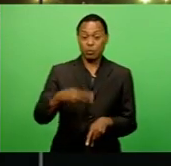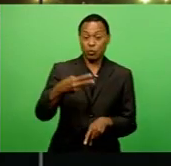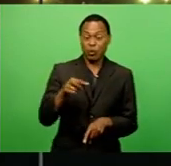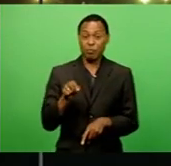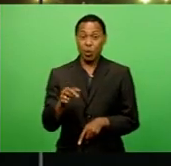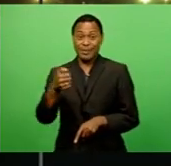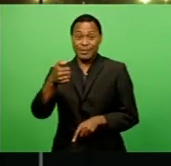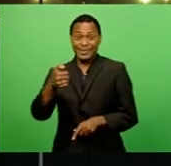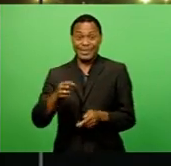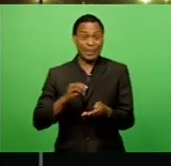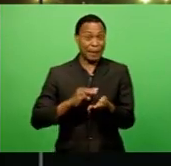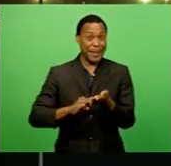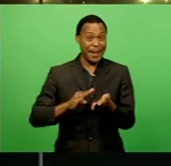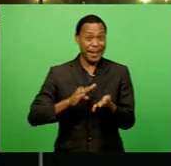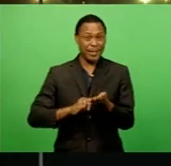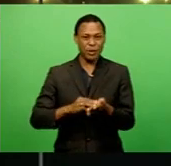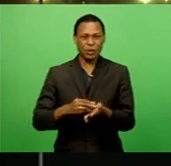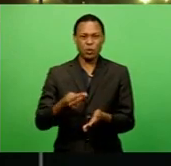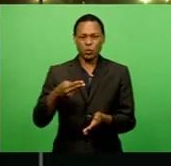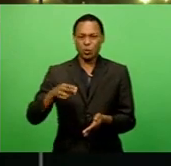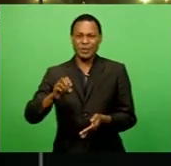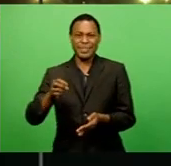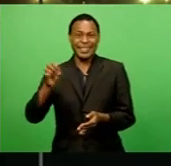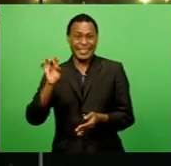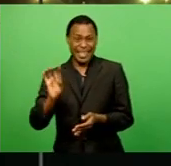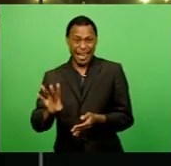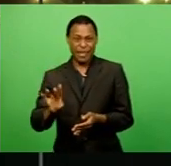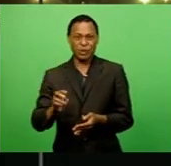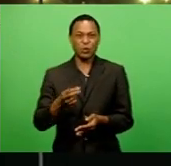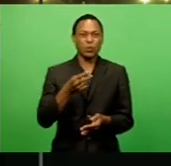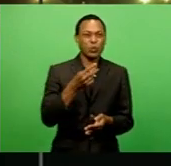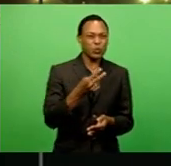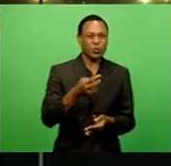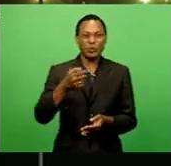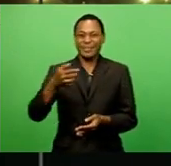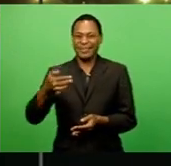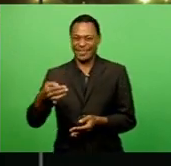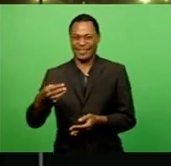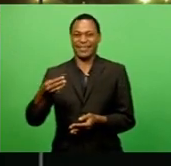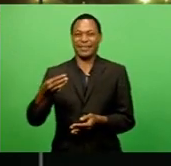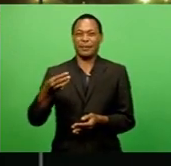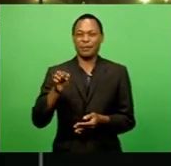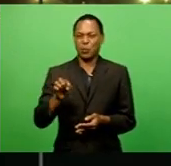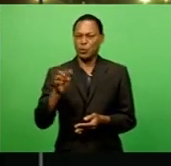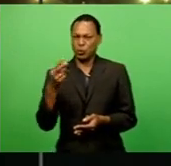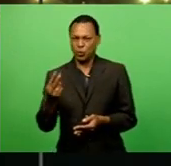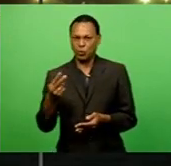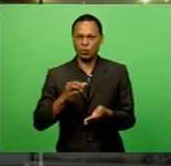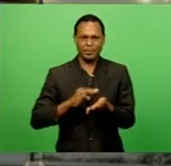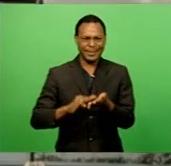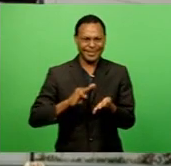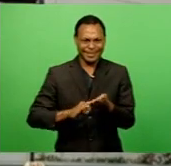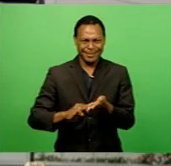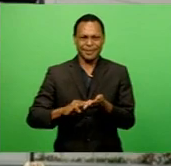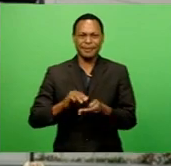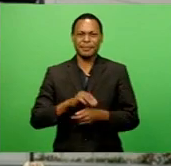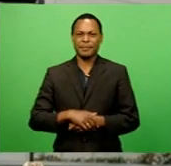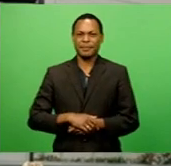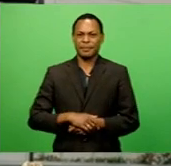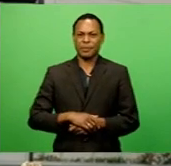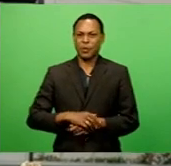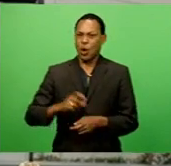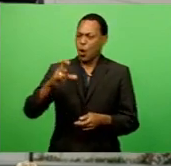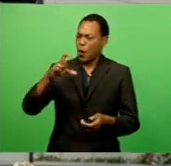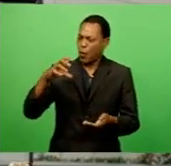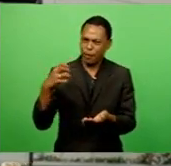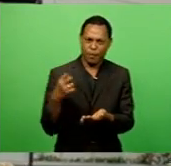million per year in 2010 to 23.2 million at the end of 2019. This was confirmed by Reserve